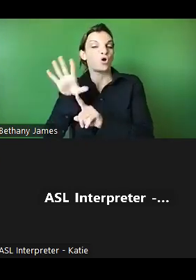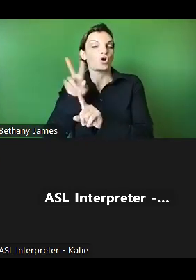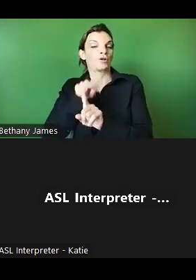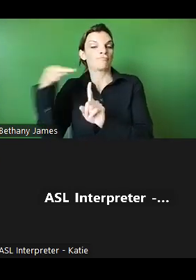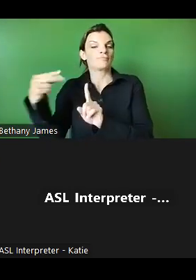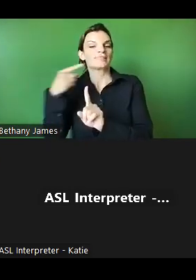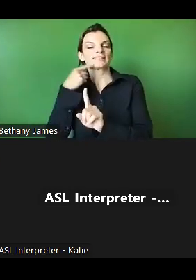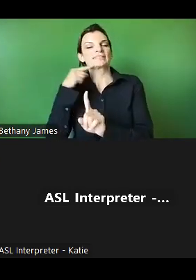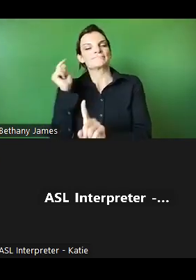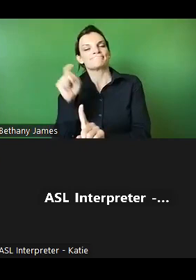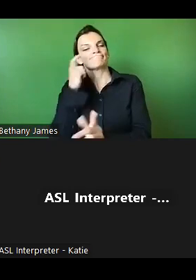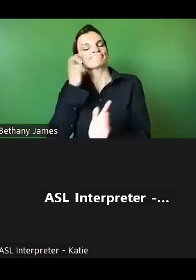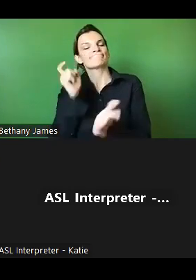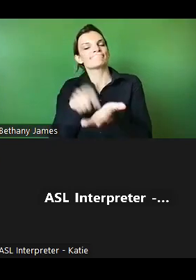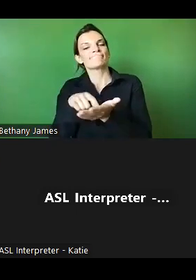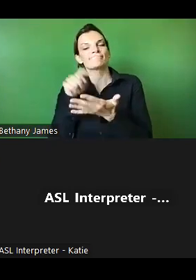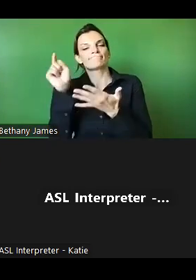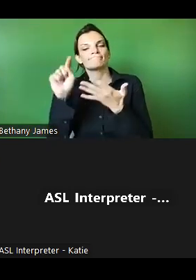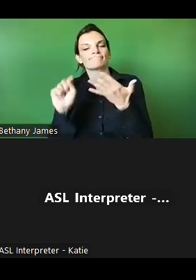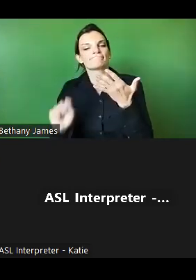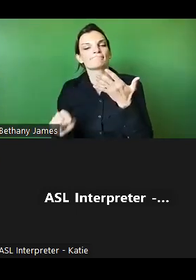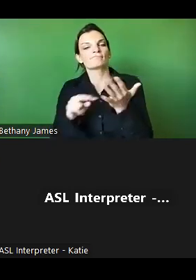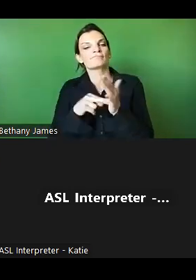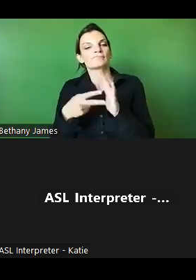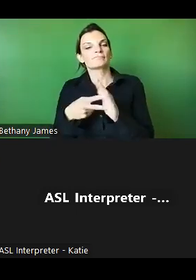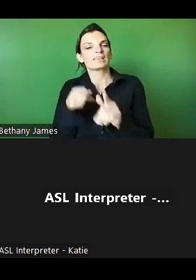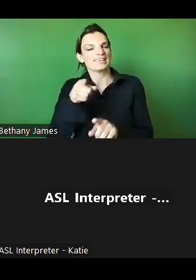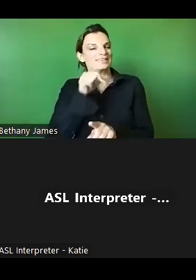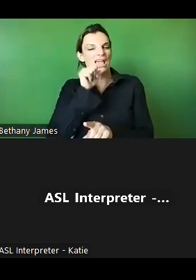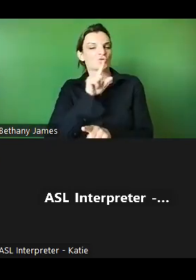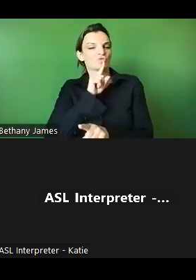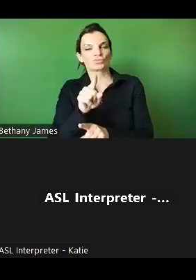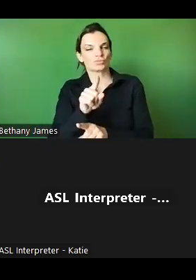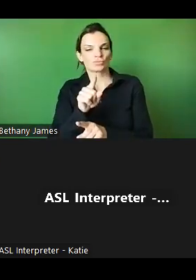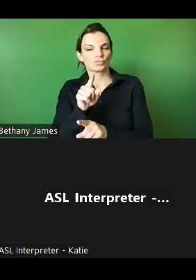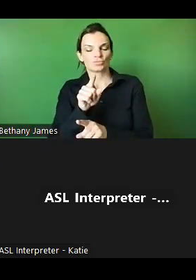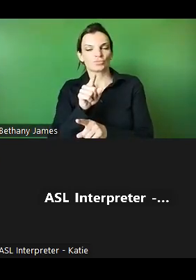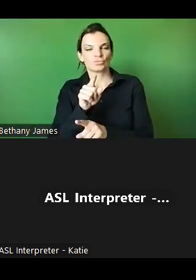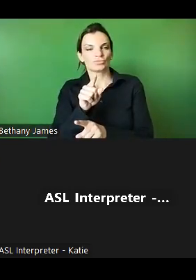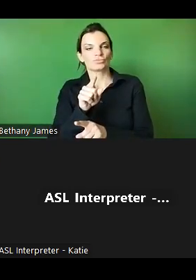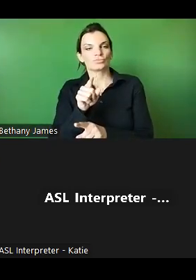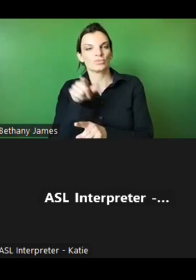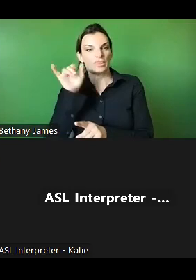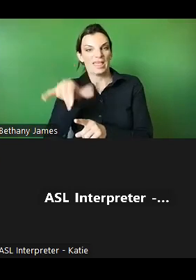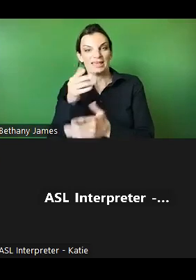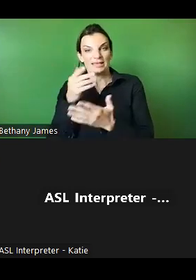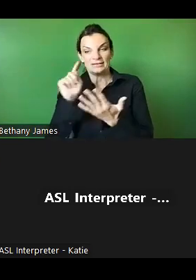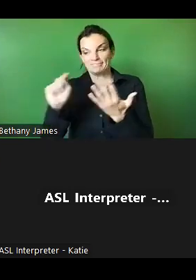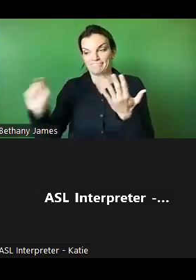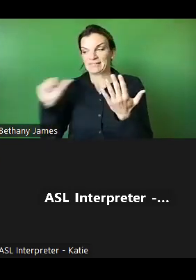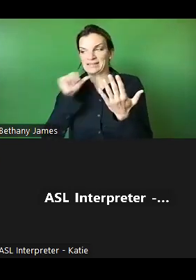they've identified a couple of what they call untruths that they believe are contributing to